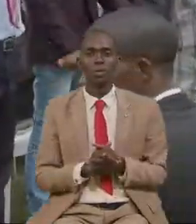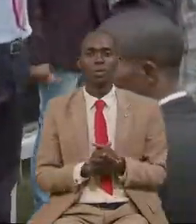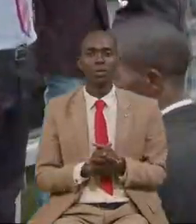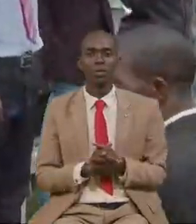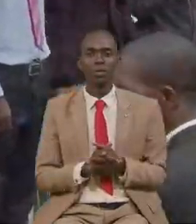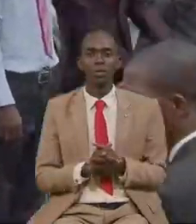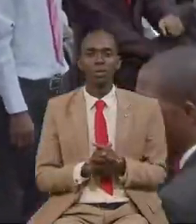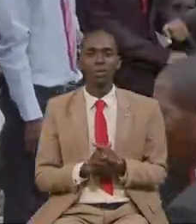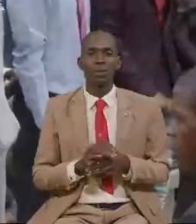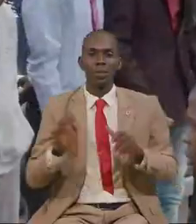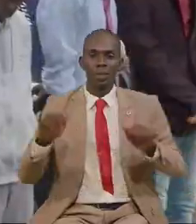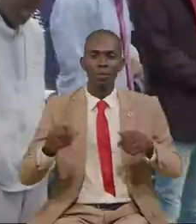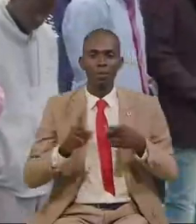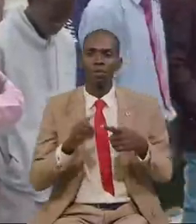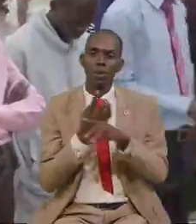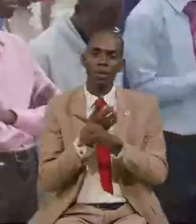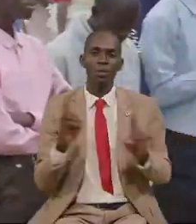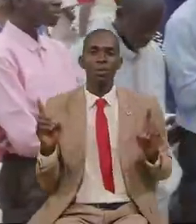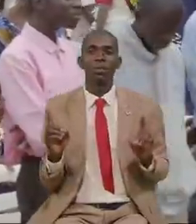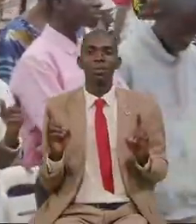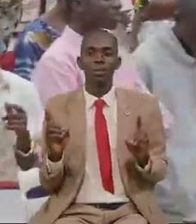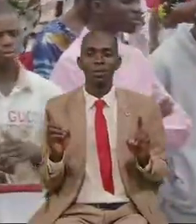able to deliver,